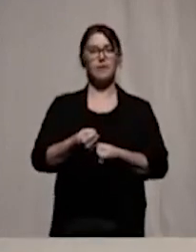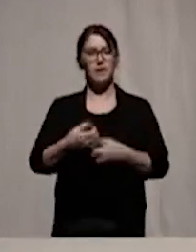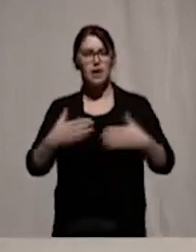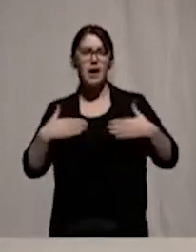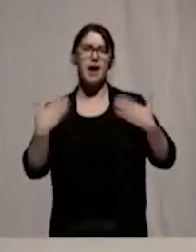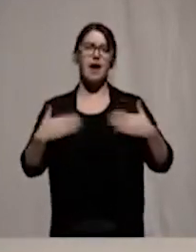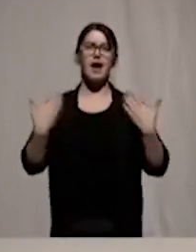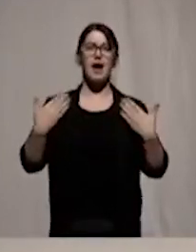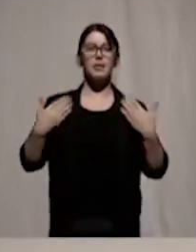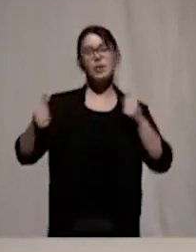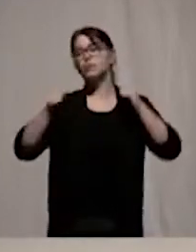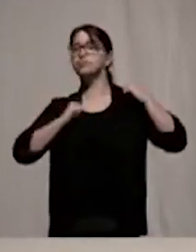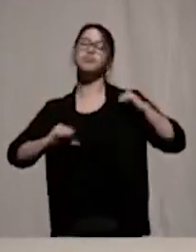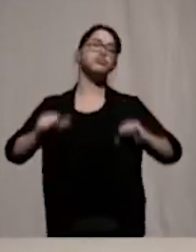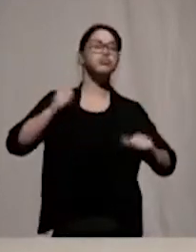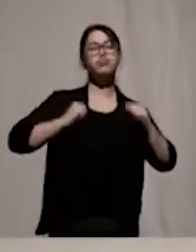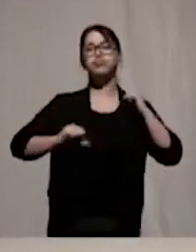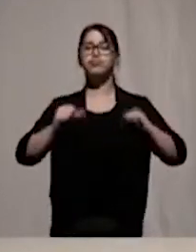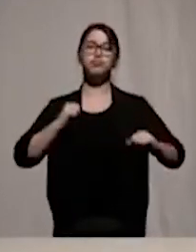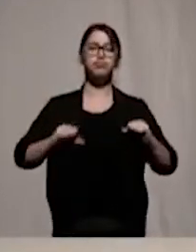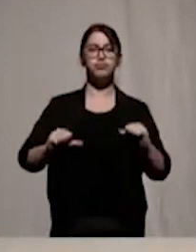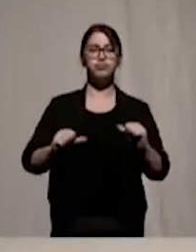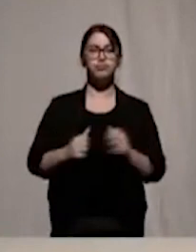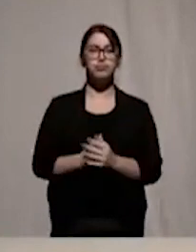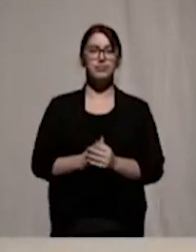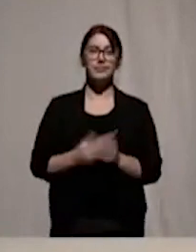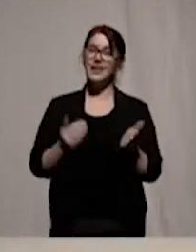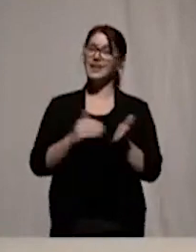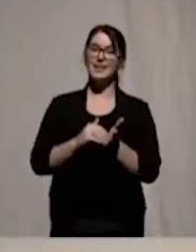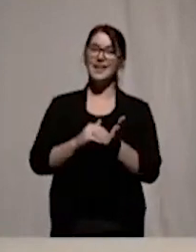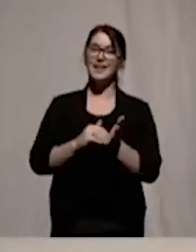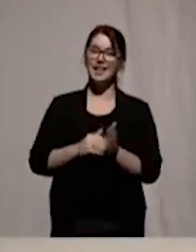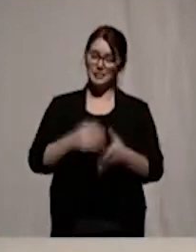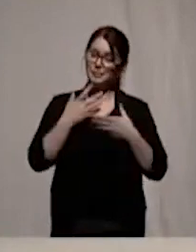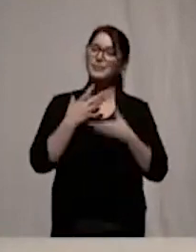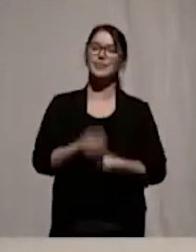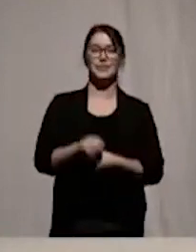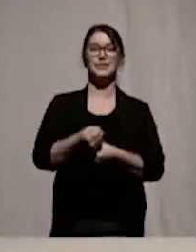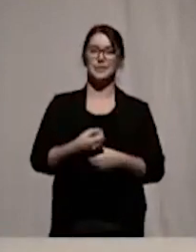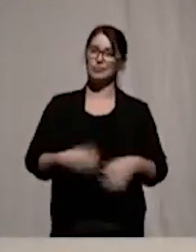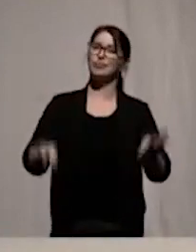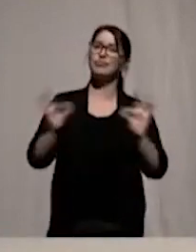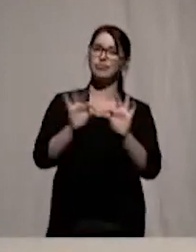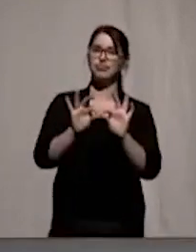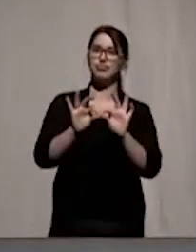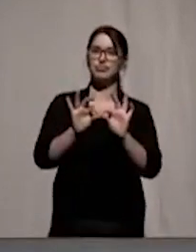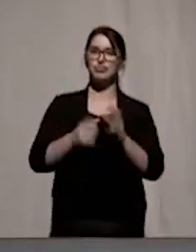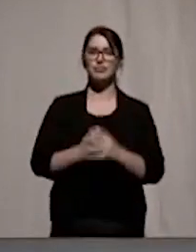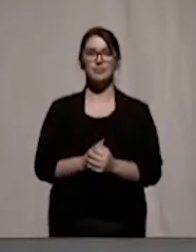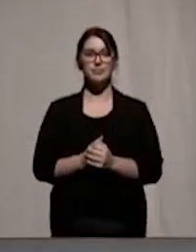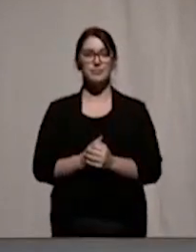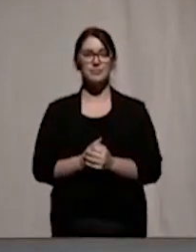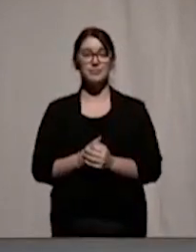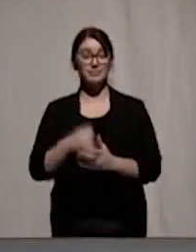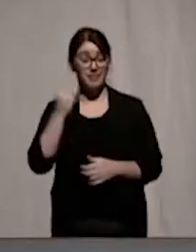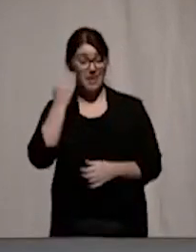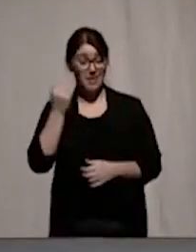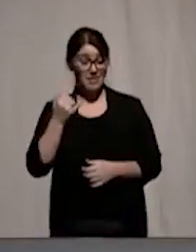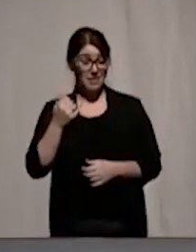be theatrical, and again, to be very confident. And if you don't feel confident, fake it till you